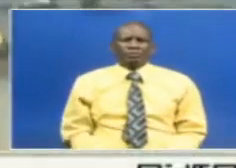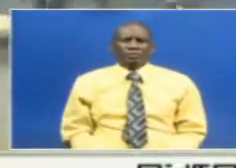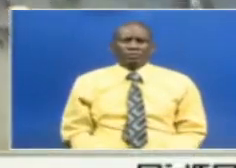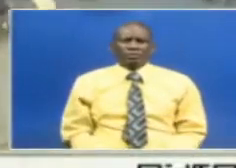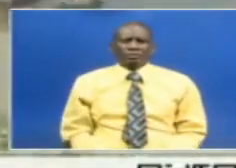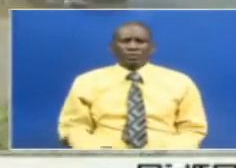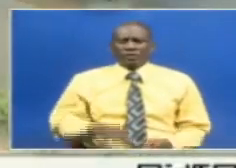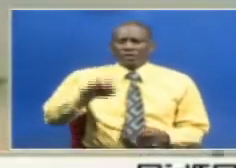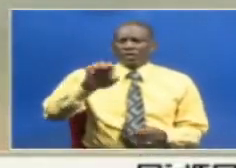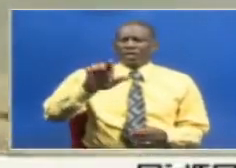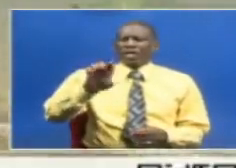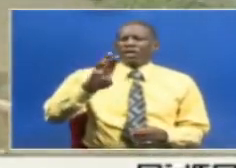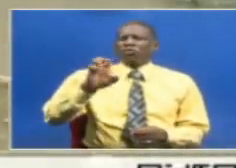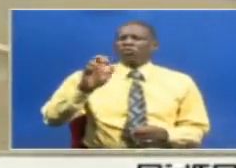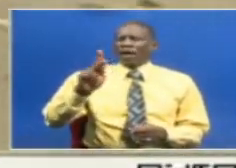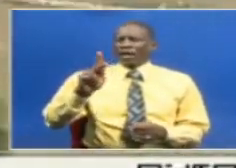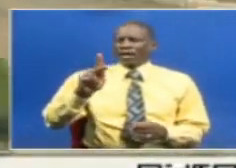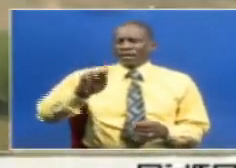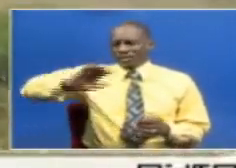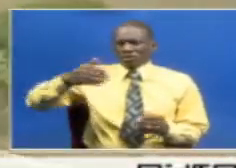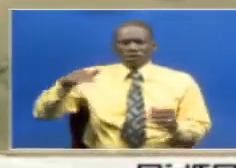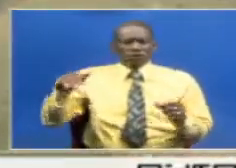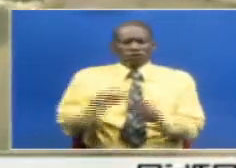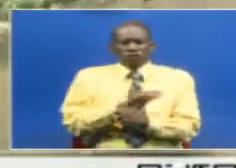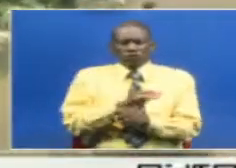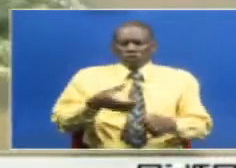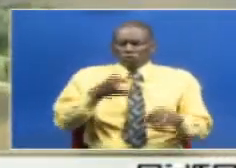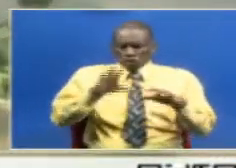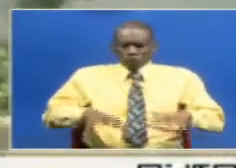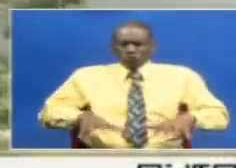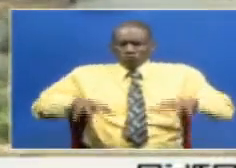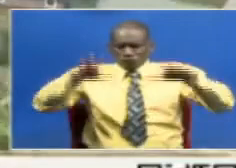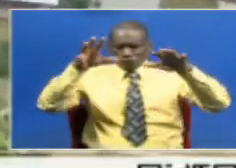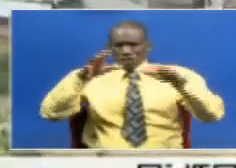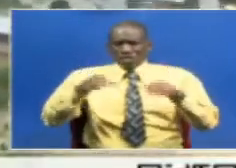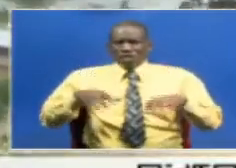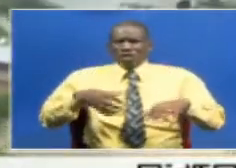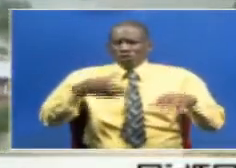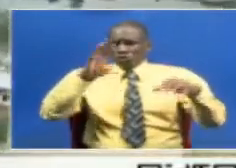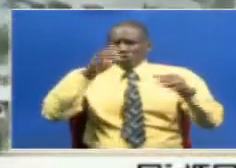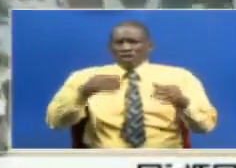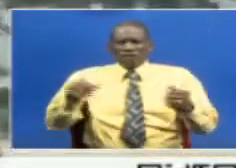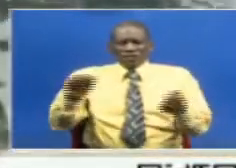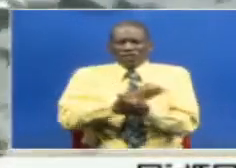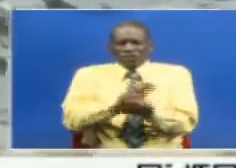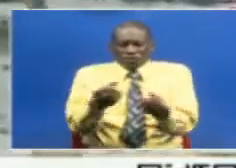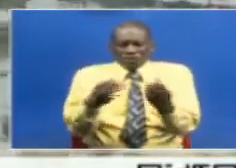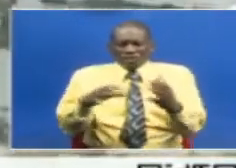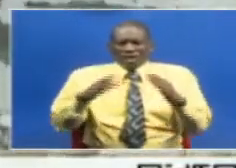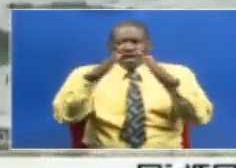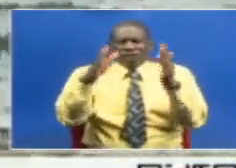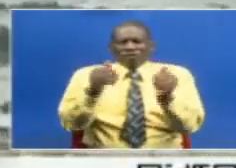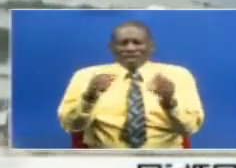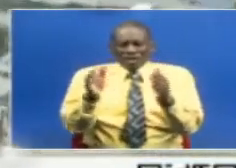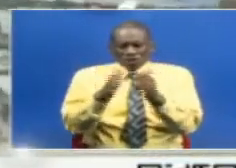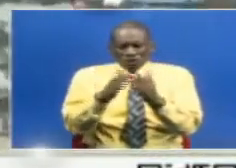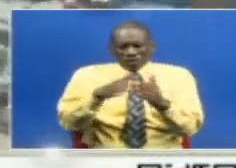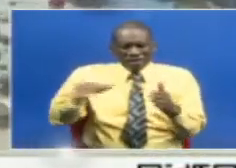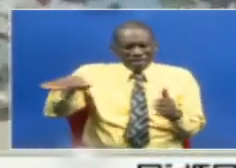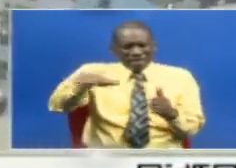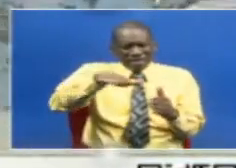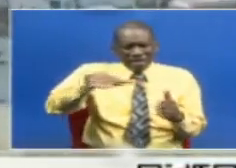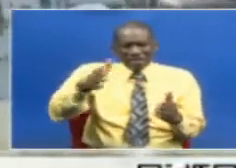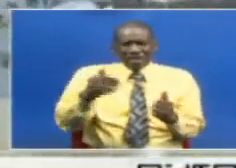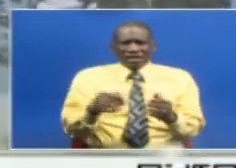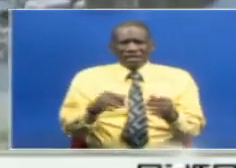Elwak town is completely flooded. The heavy rains have submerged and destroyed many houses and toilets in surrounding local areas. In